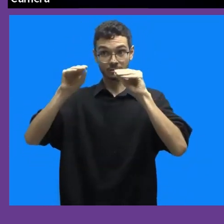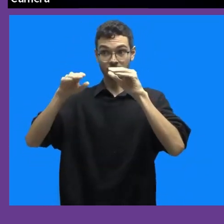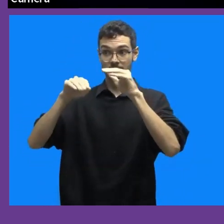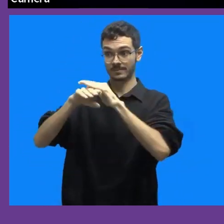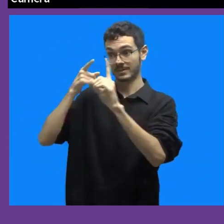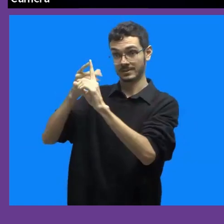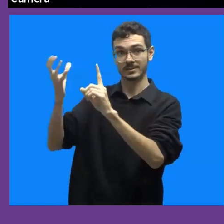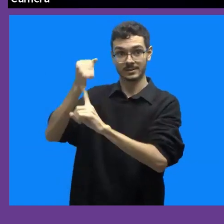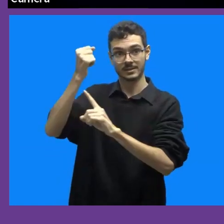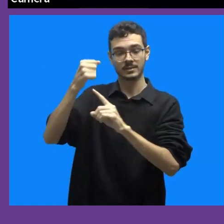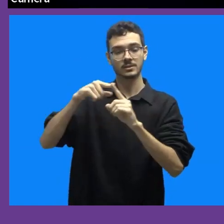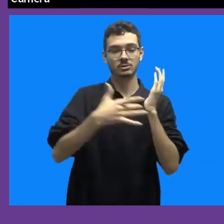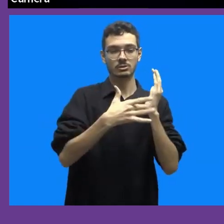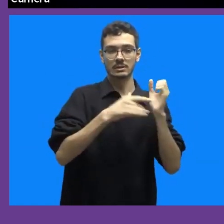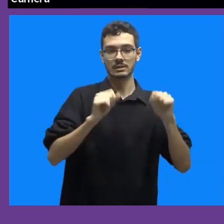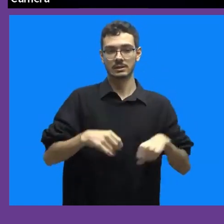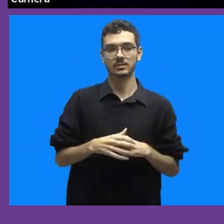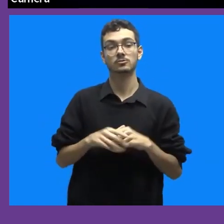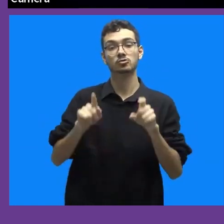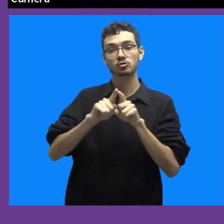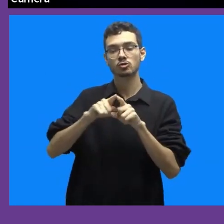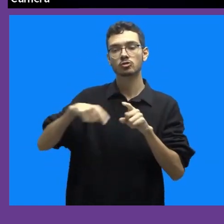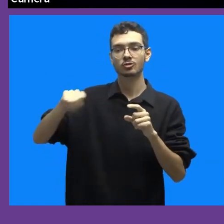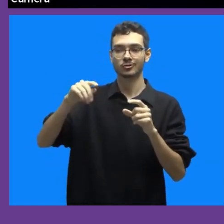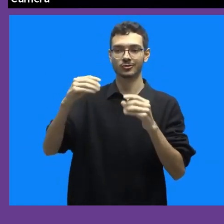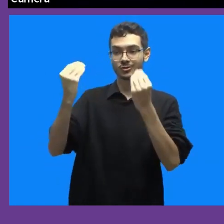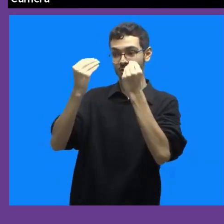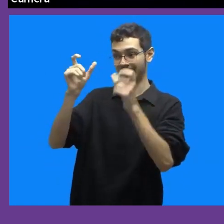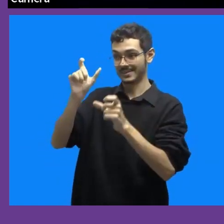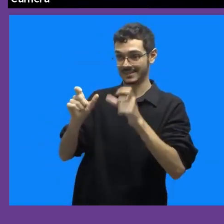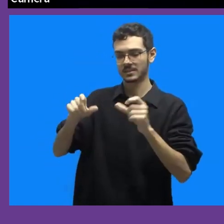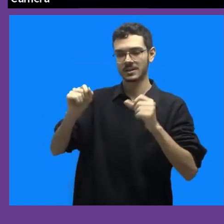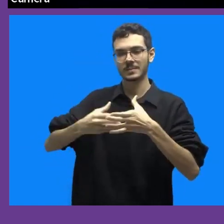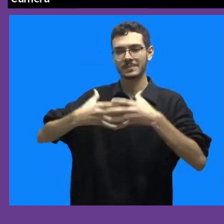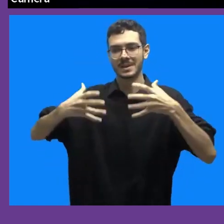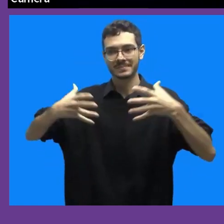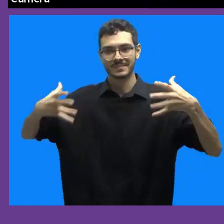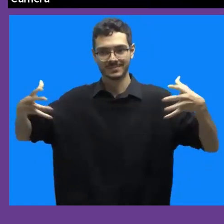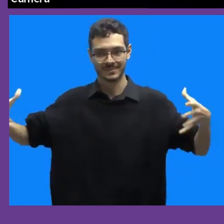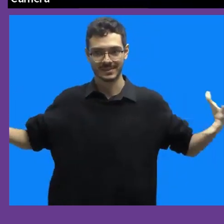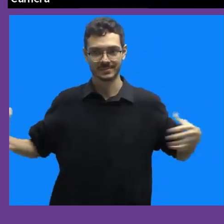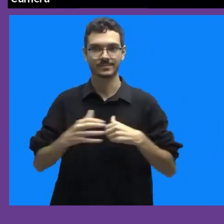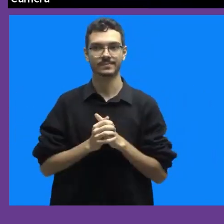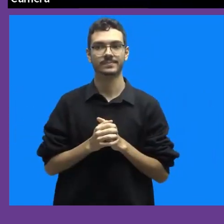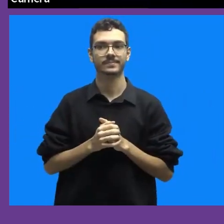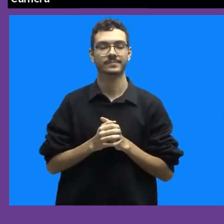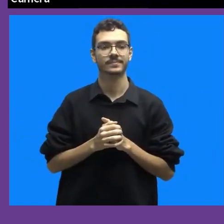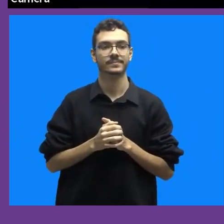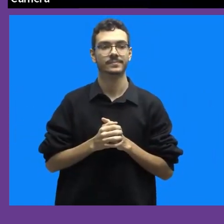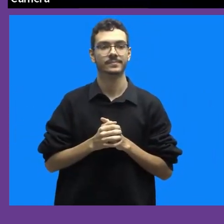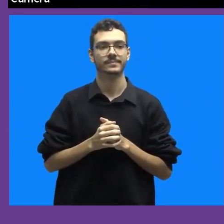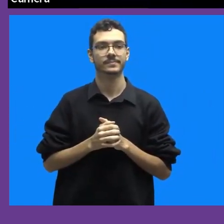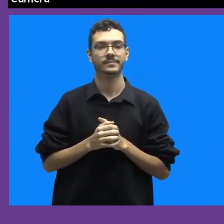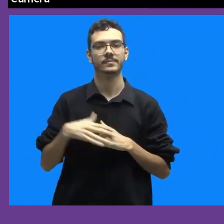Goran Dakovic, that shared valuable insights on accessibility across Europe as a core quality